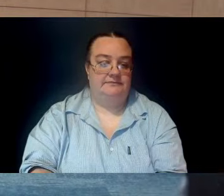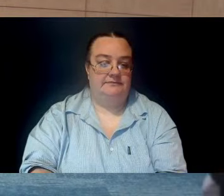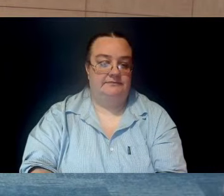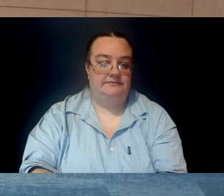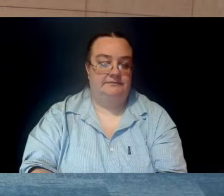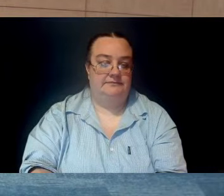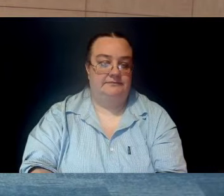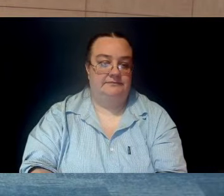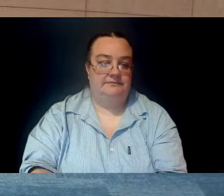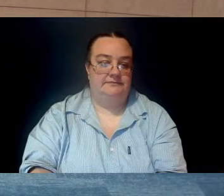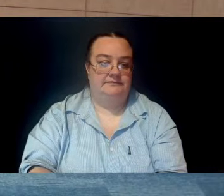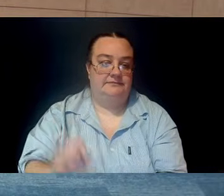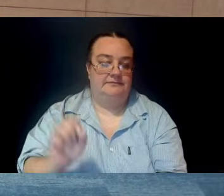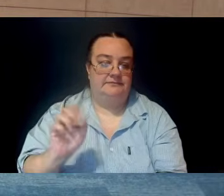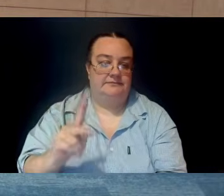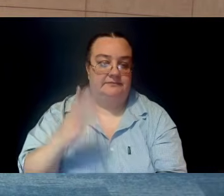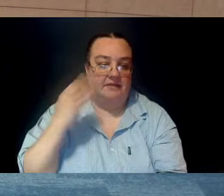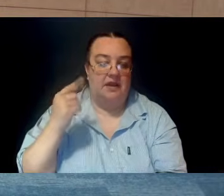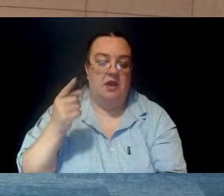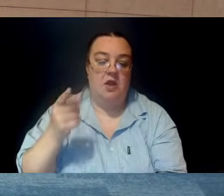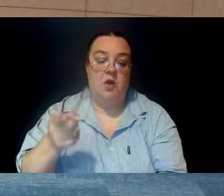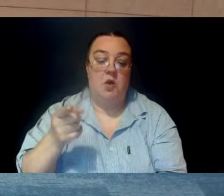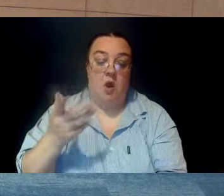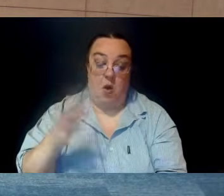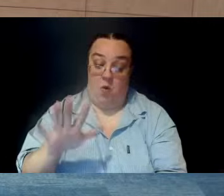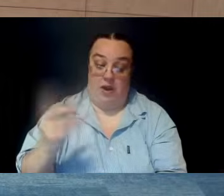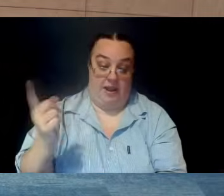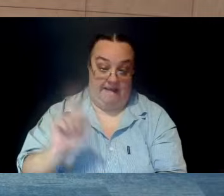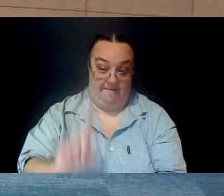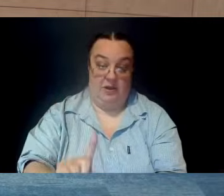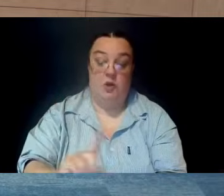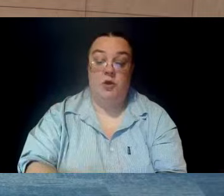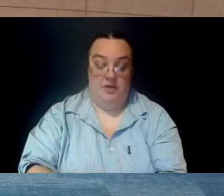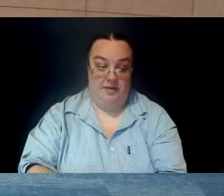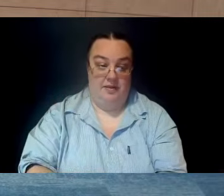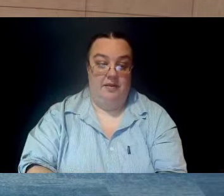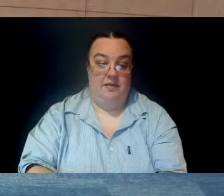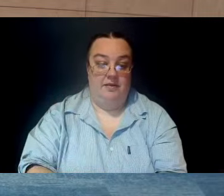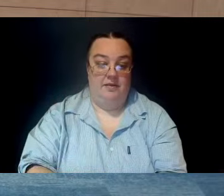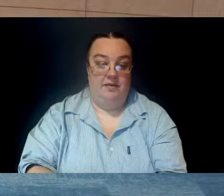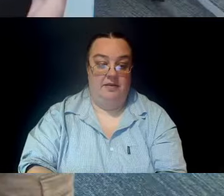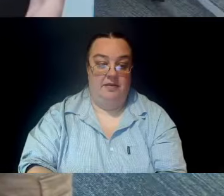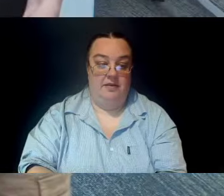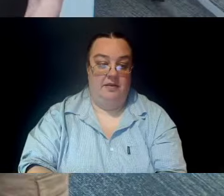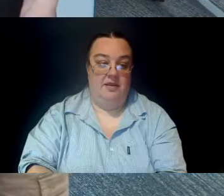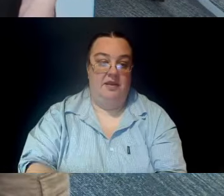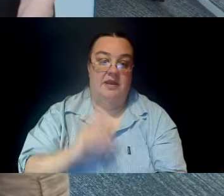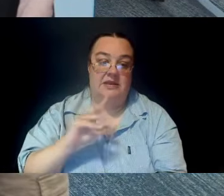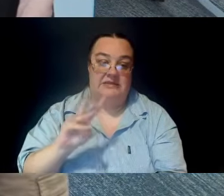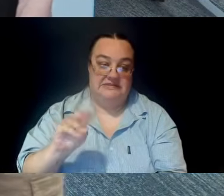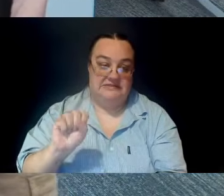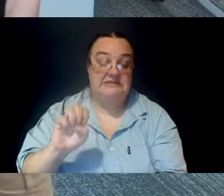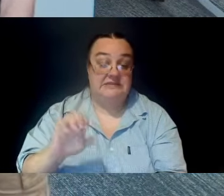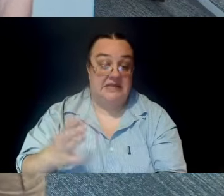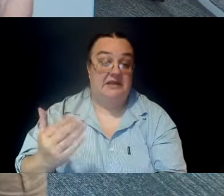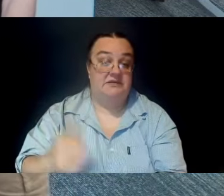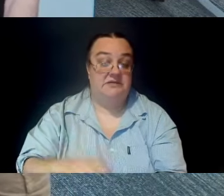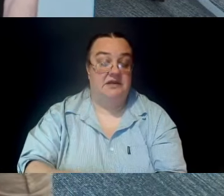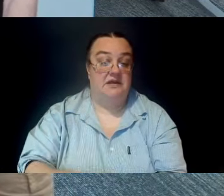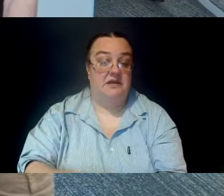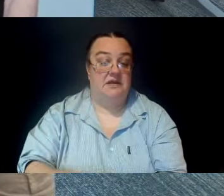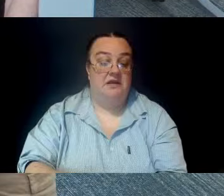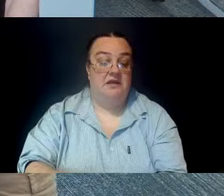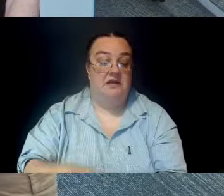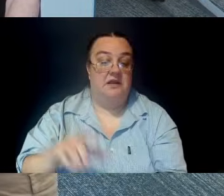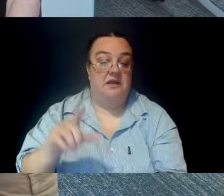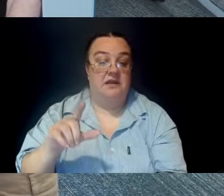All right. I think since you were up here already, weren't you? Well, one question. So how 60 seconds. Go ahead. The Lord if